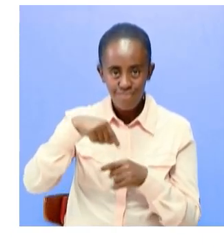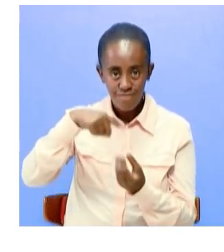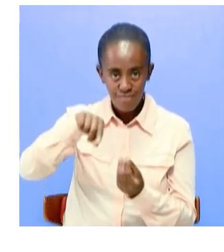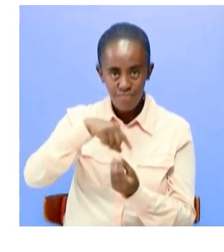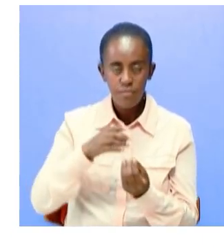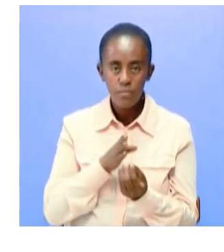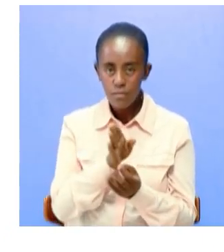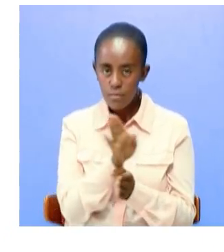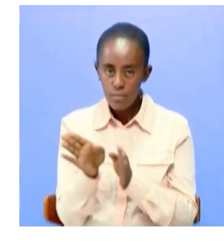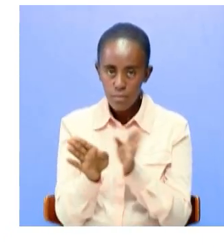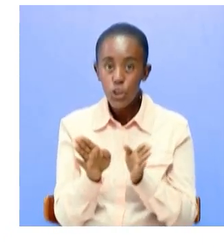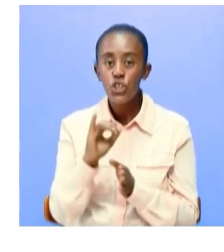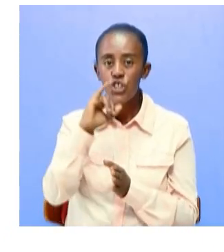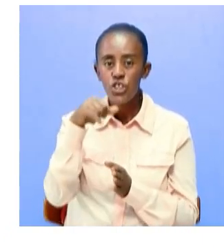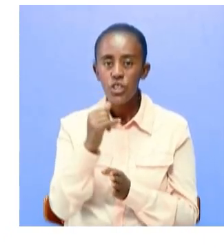and